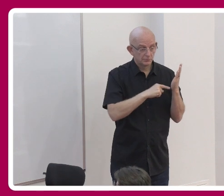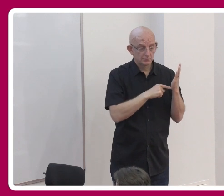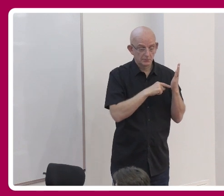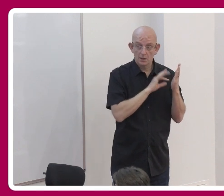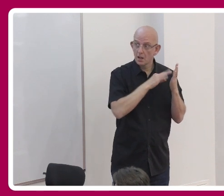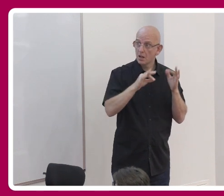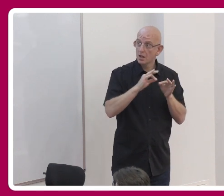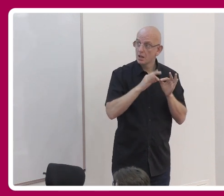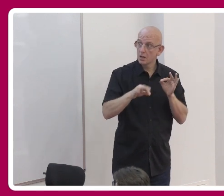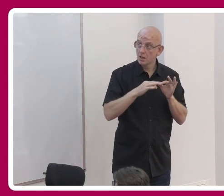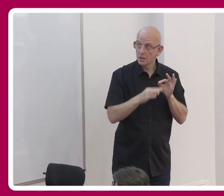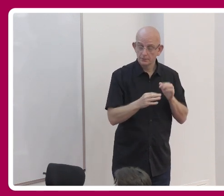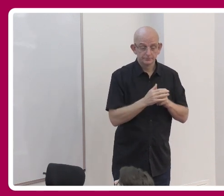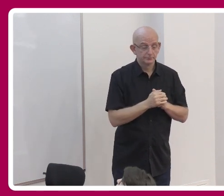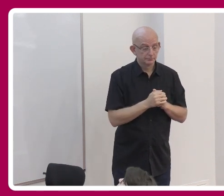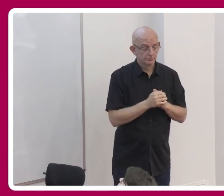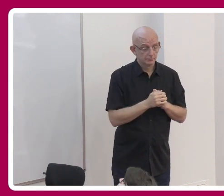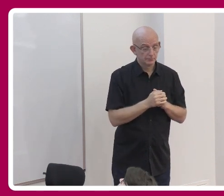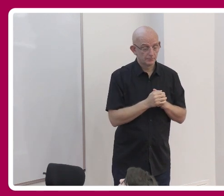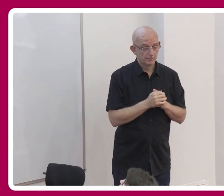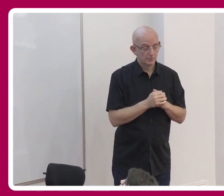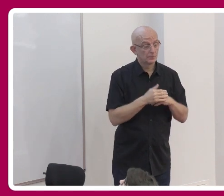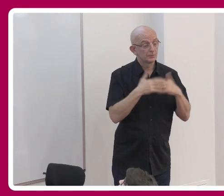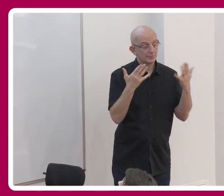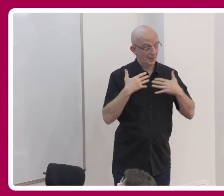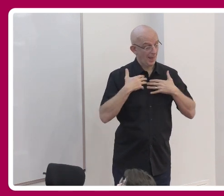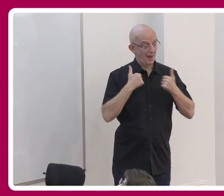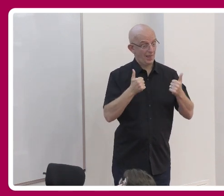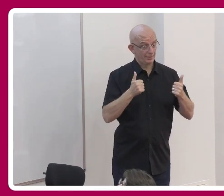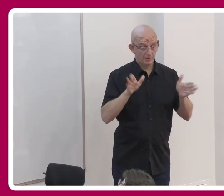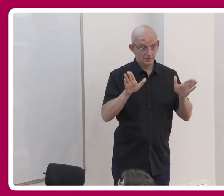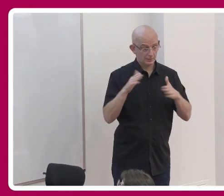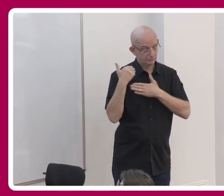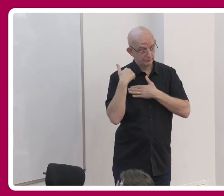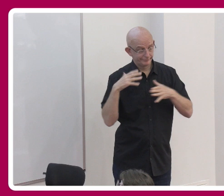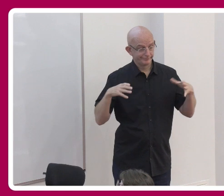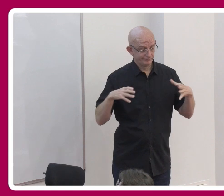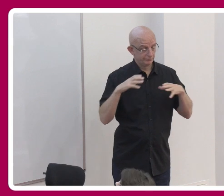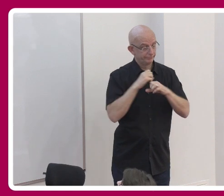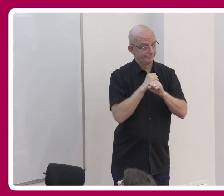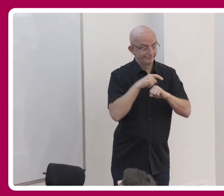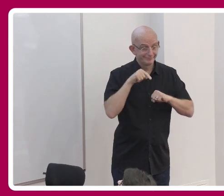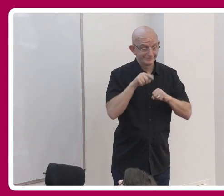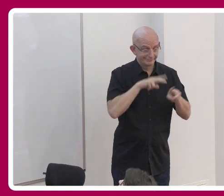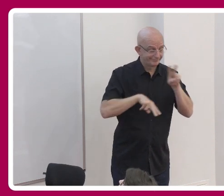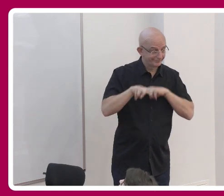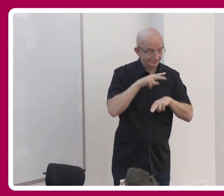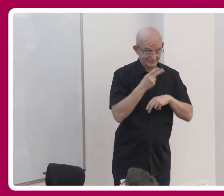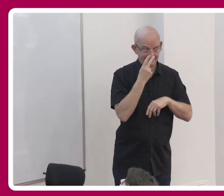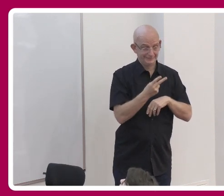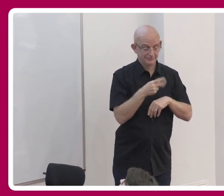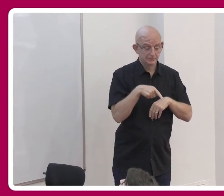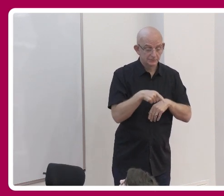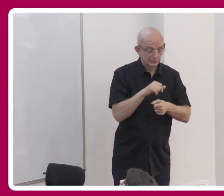The health section of the concluding observation addressed shackling and detention of people with intellectual and psychosocial disabilities,